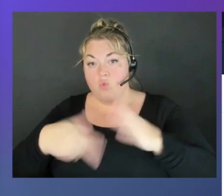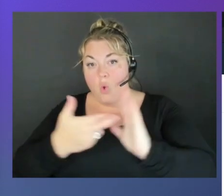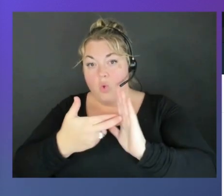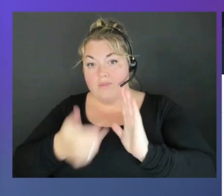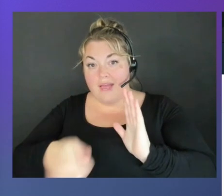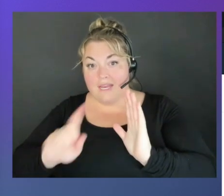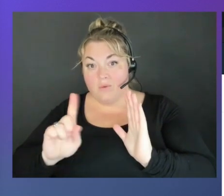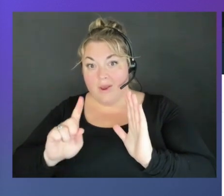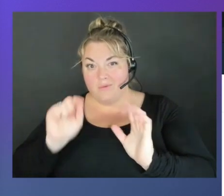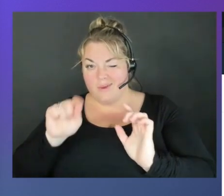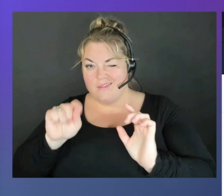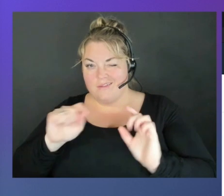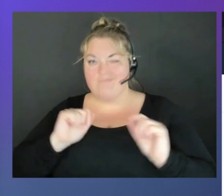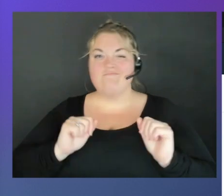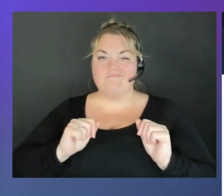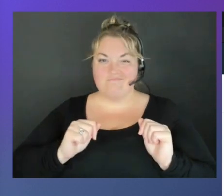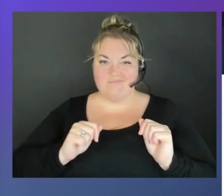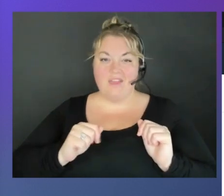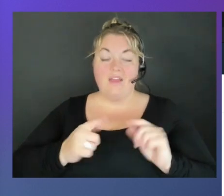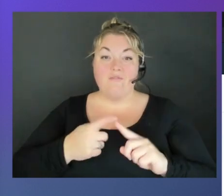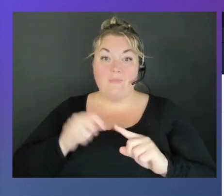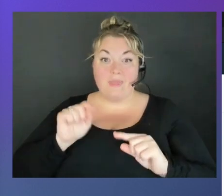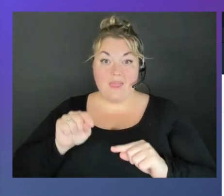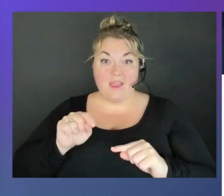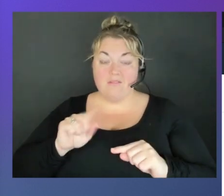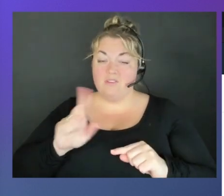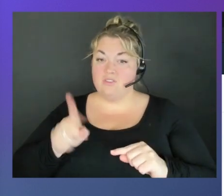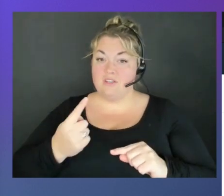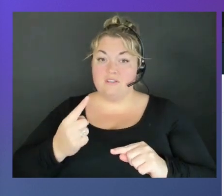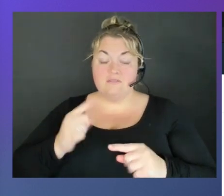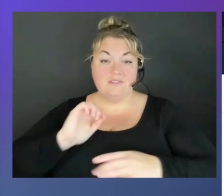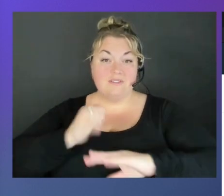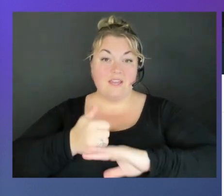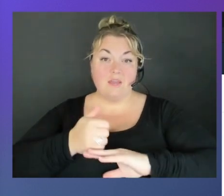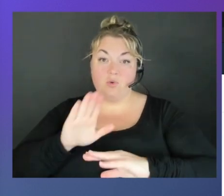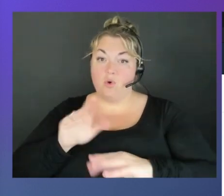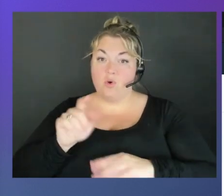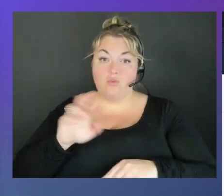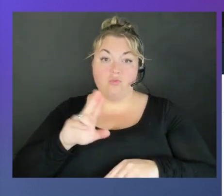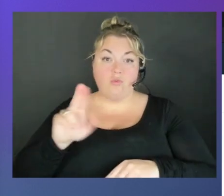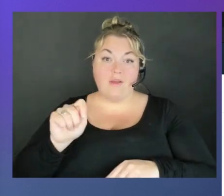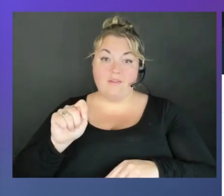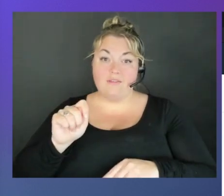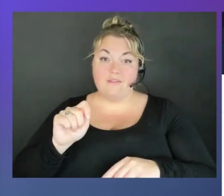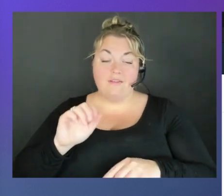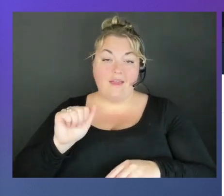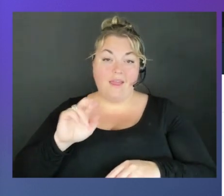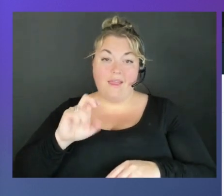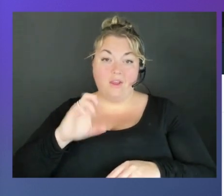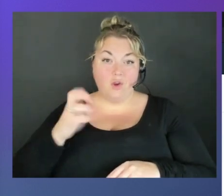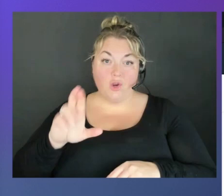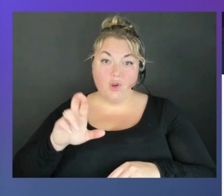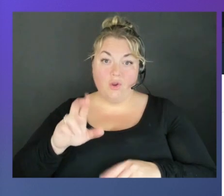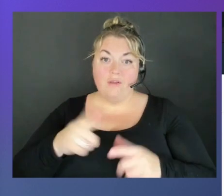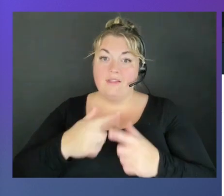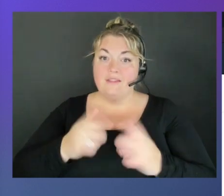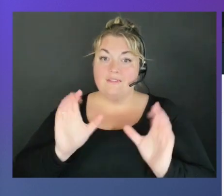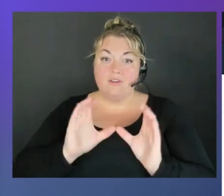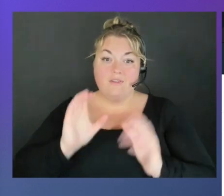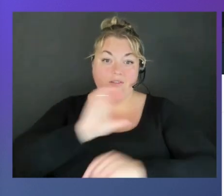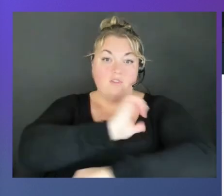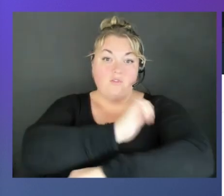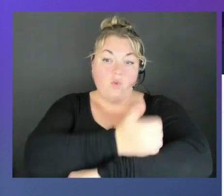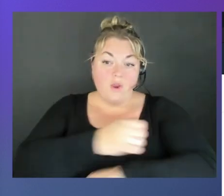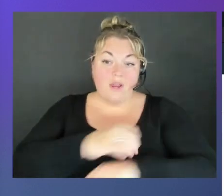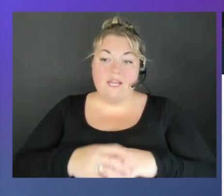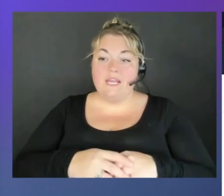down here. And then from there, it's just a matter of setting up your trust anchor, having the certificate authority, signing a request, and then you